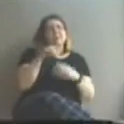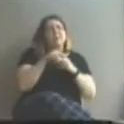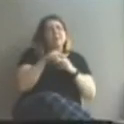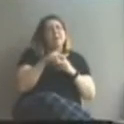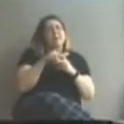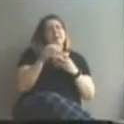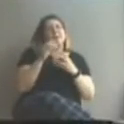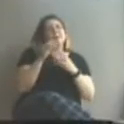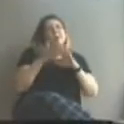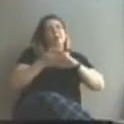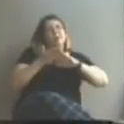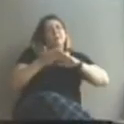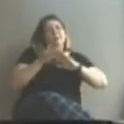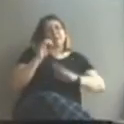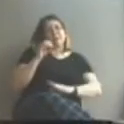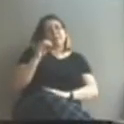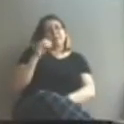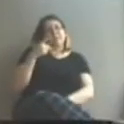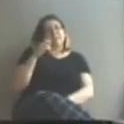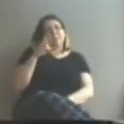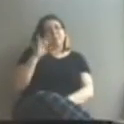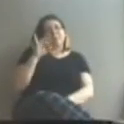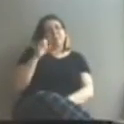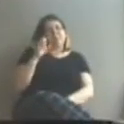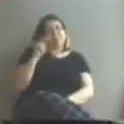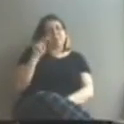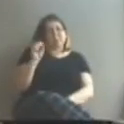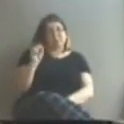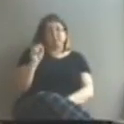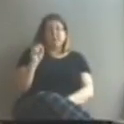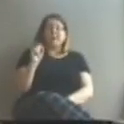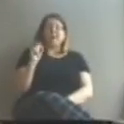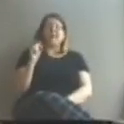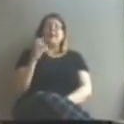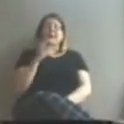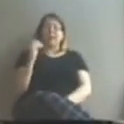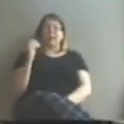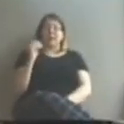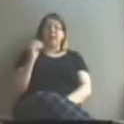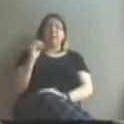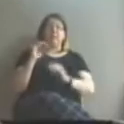And what people have trouble wrapping their head around with an organization of our size,